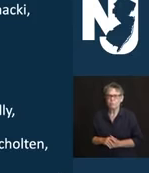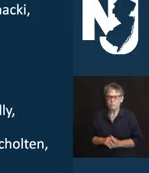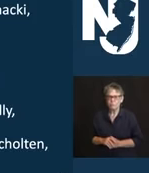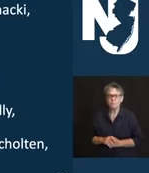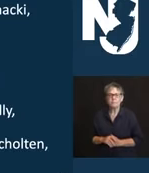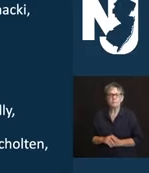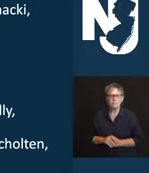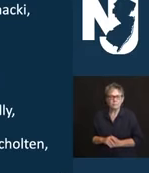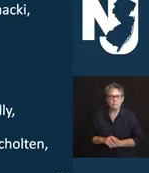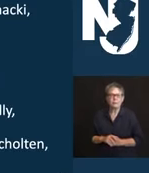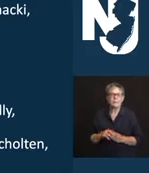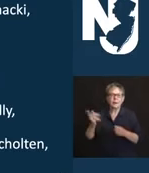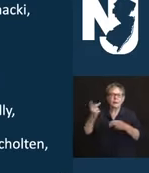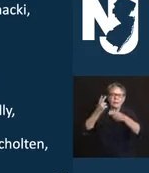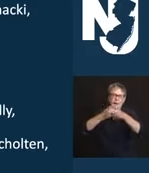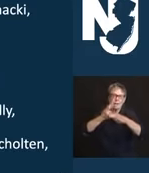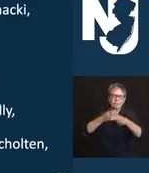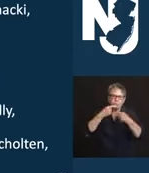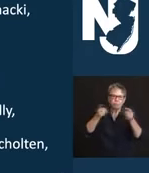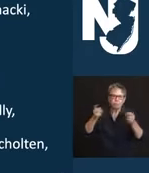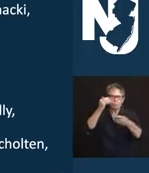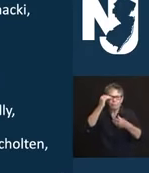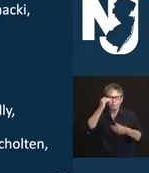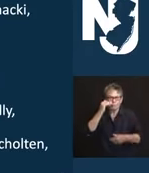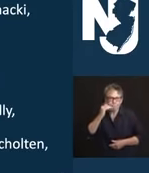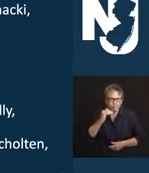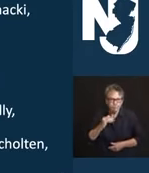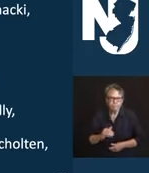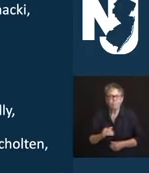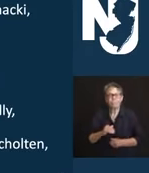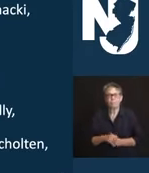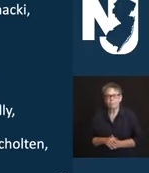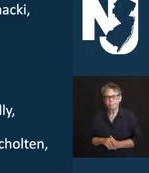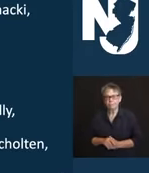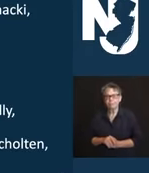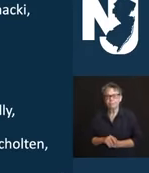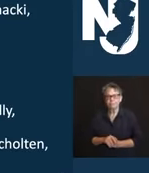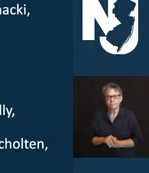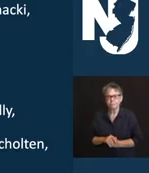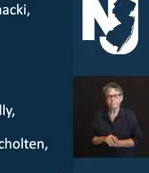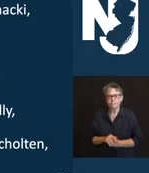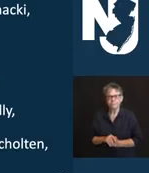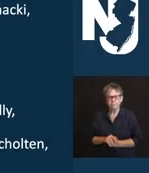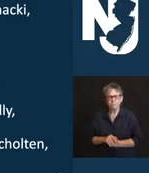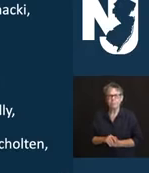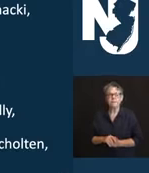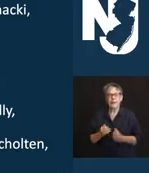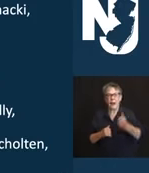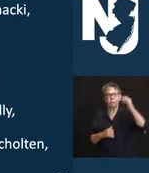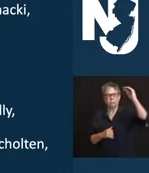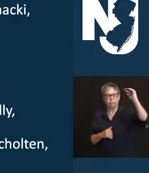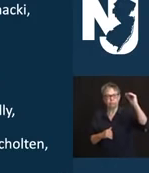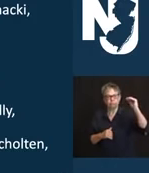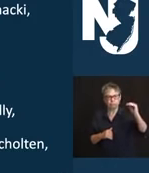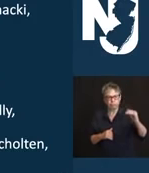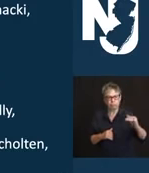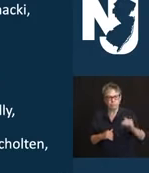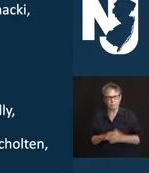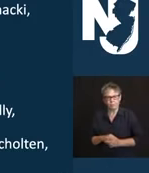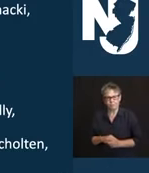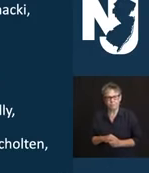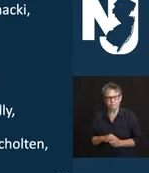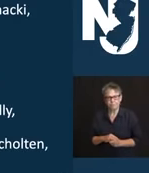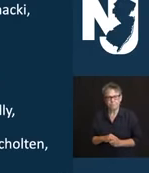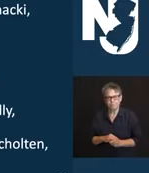Chief Shipfitter Henry Patrick Scully of Camden County. Navy Aviation Chief Ordnance Man